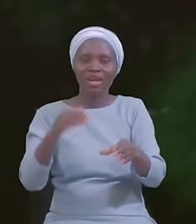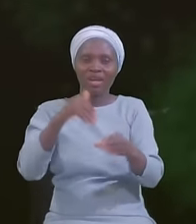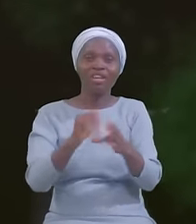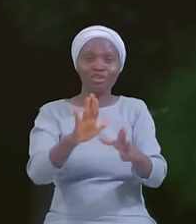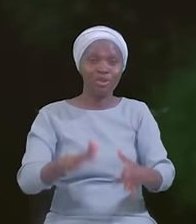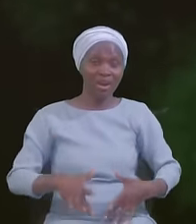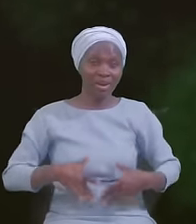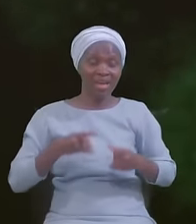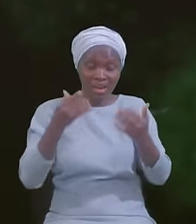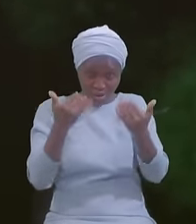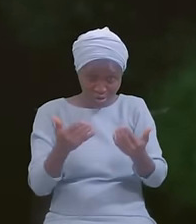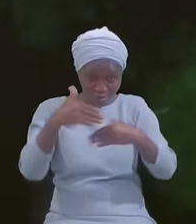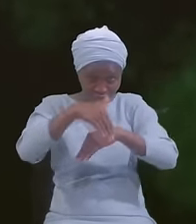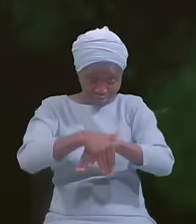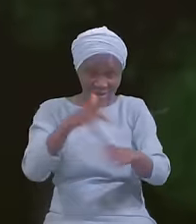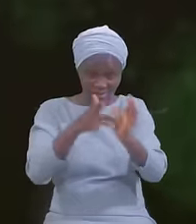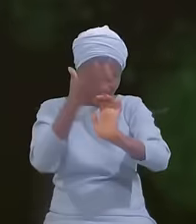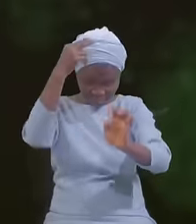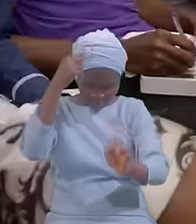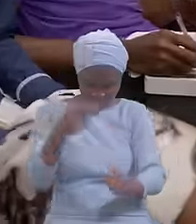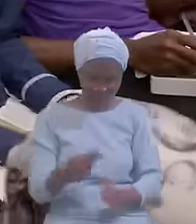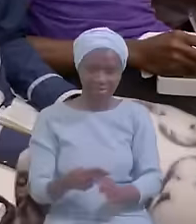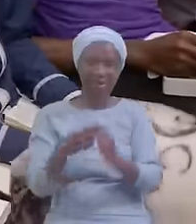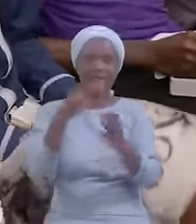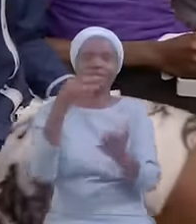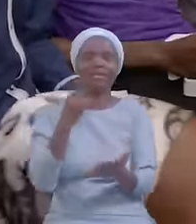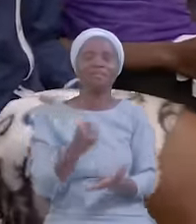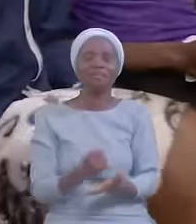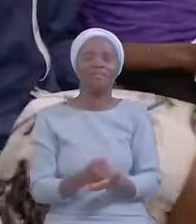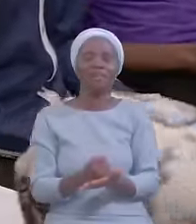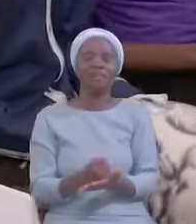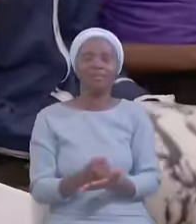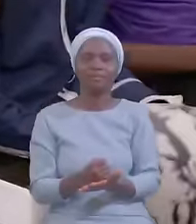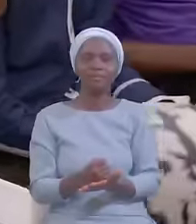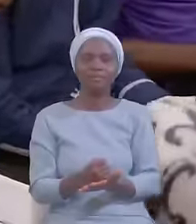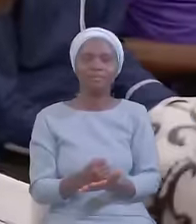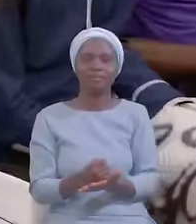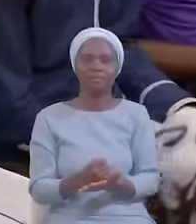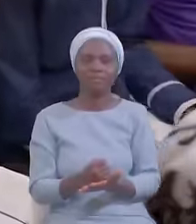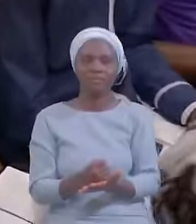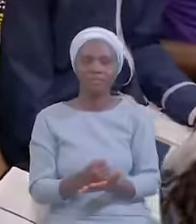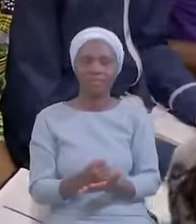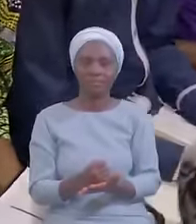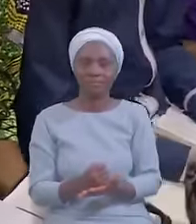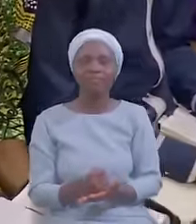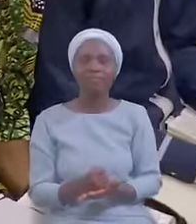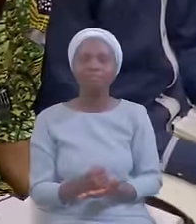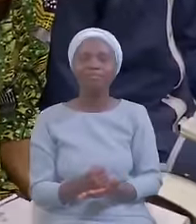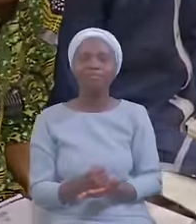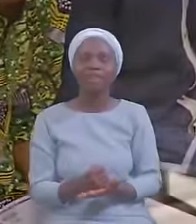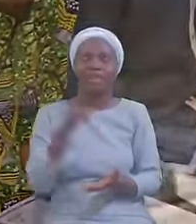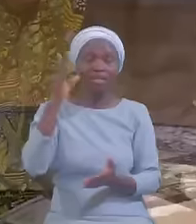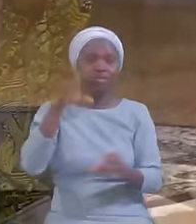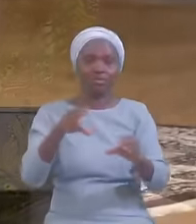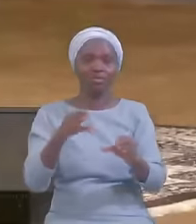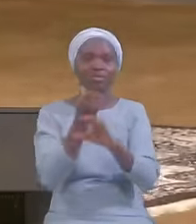your life, even tonight, in Jesus' name. The word of salvation he'll